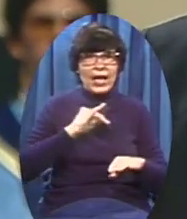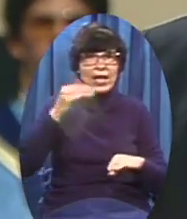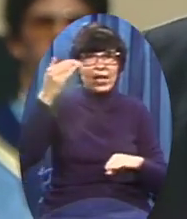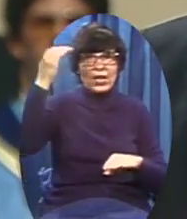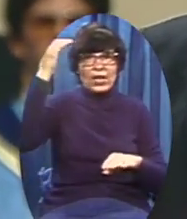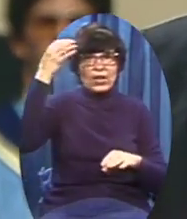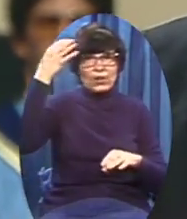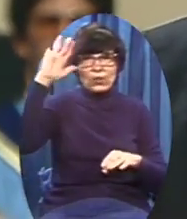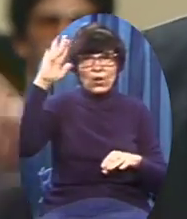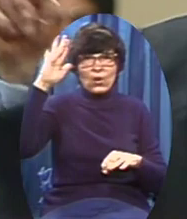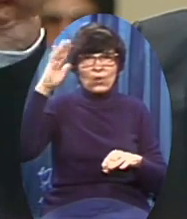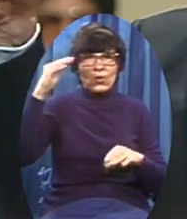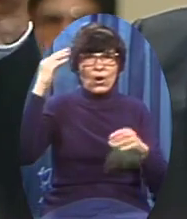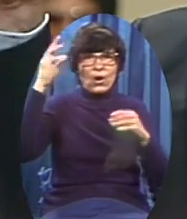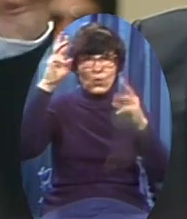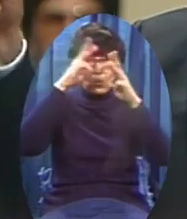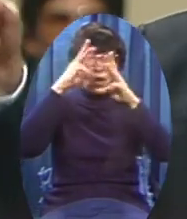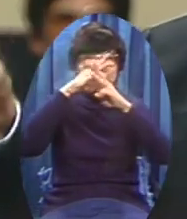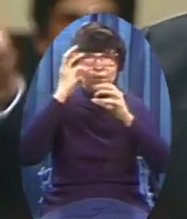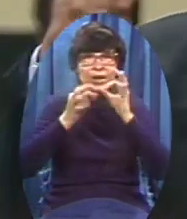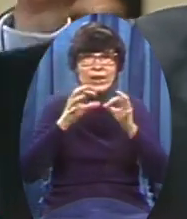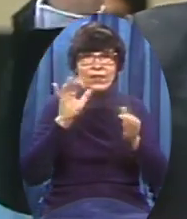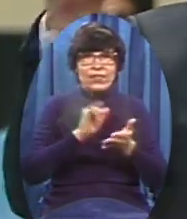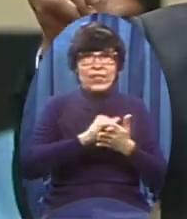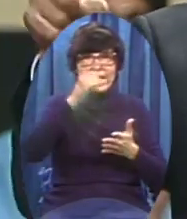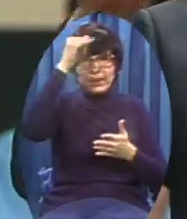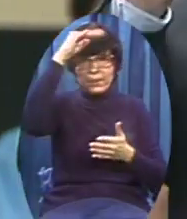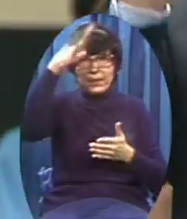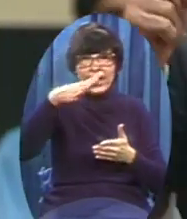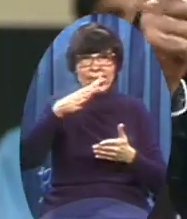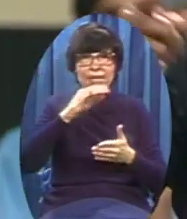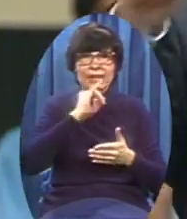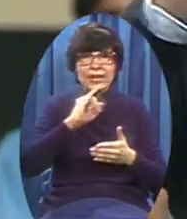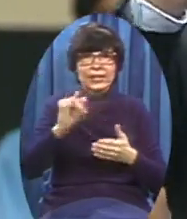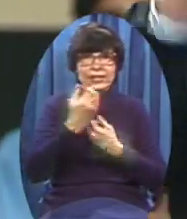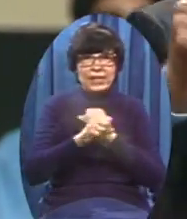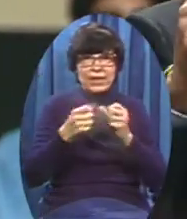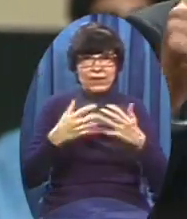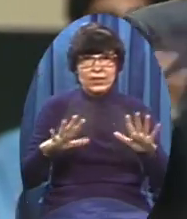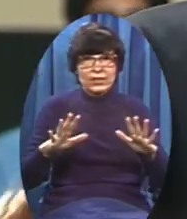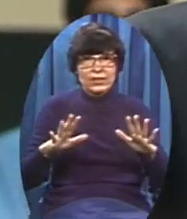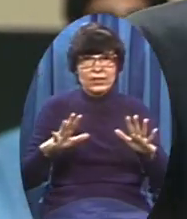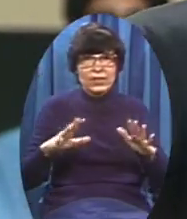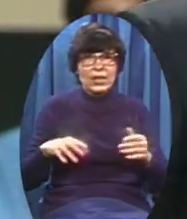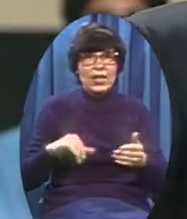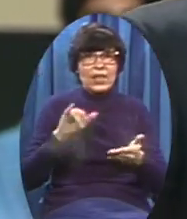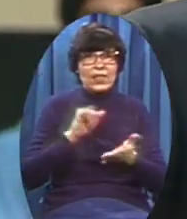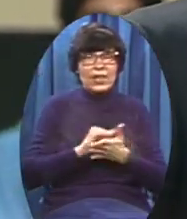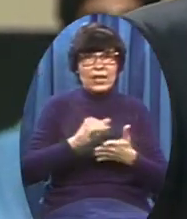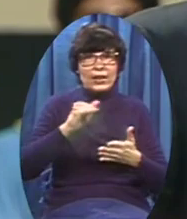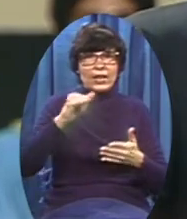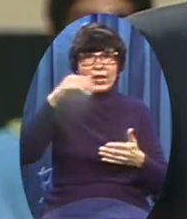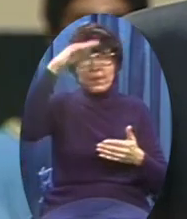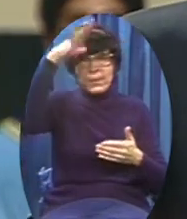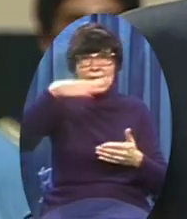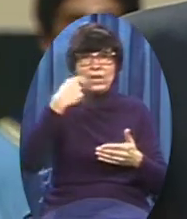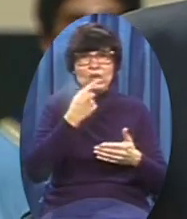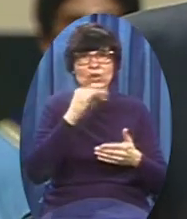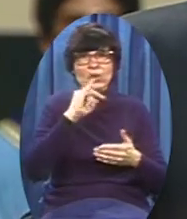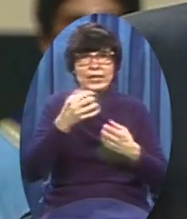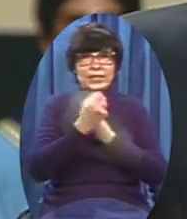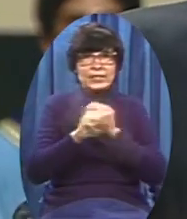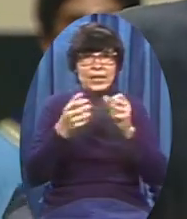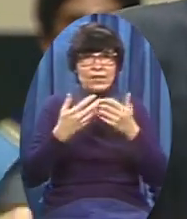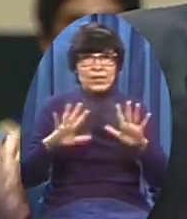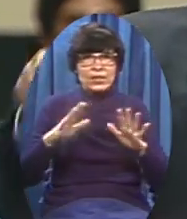the Lord, I believe that continually that man, his thoughts are wrapped around the things that are eternal and the things that are of